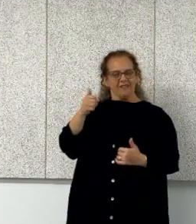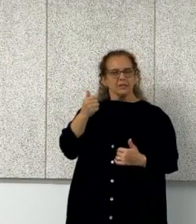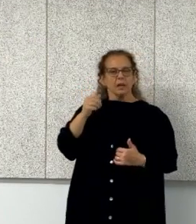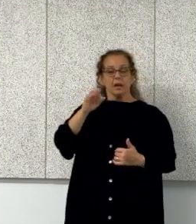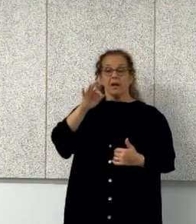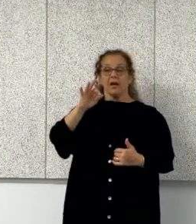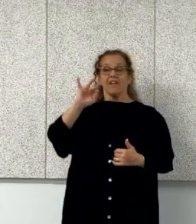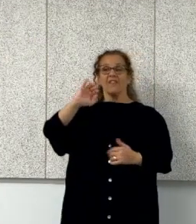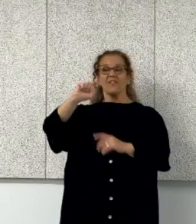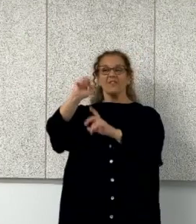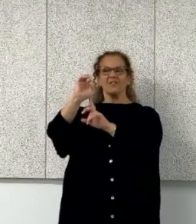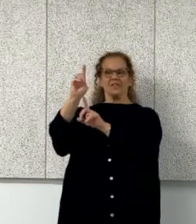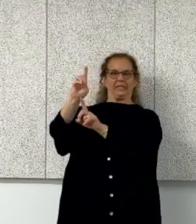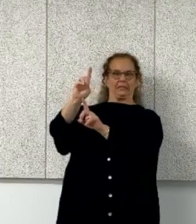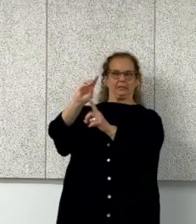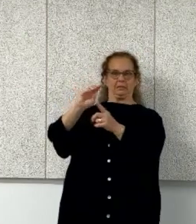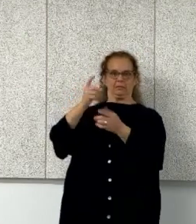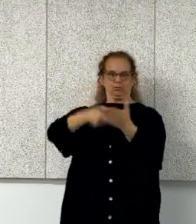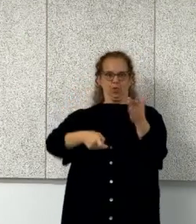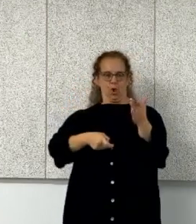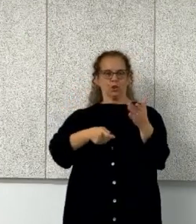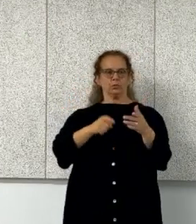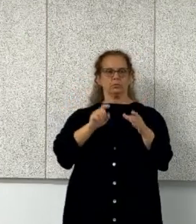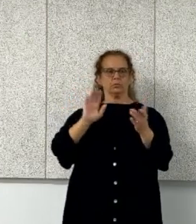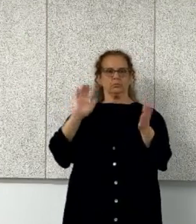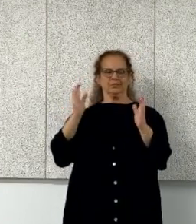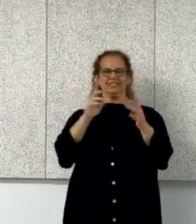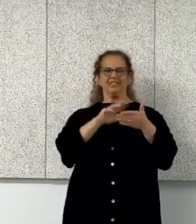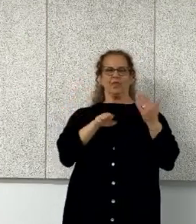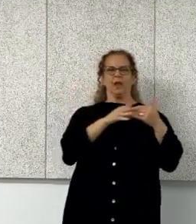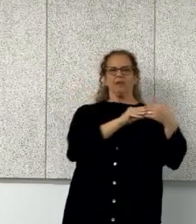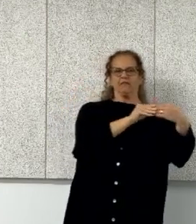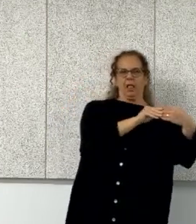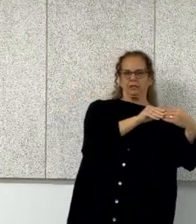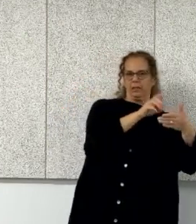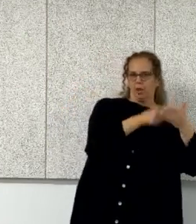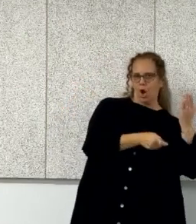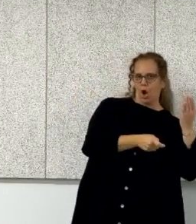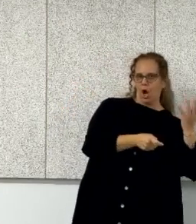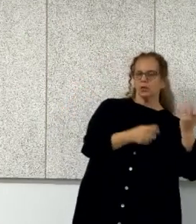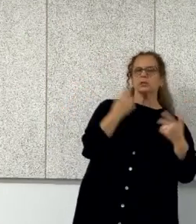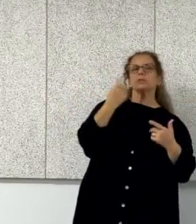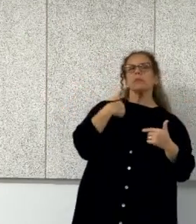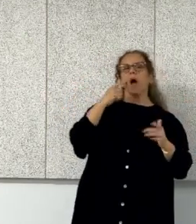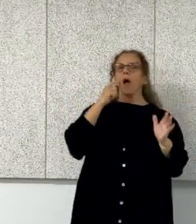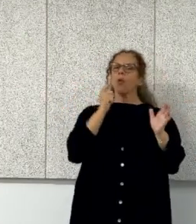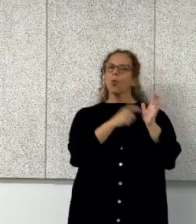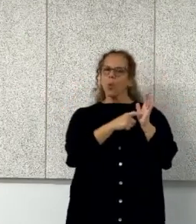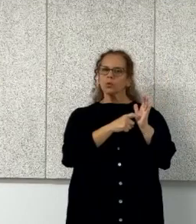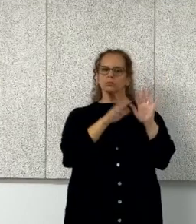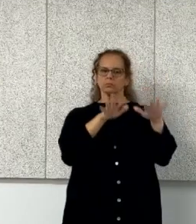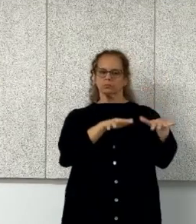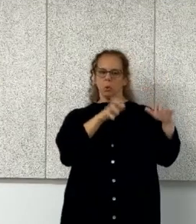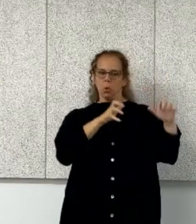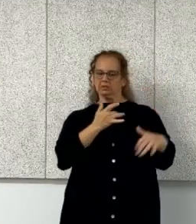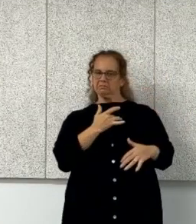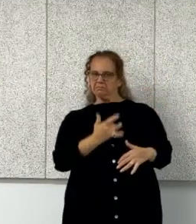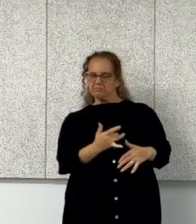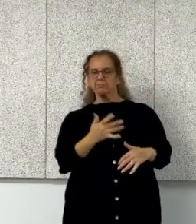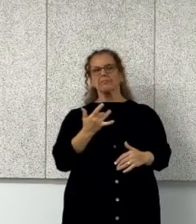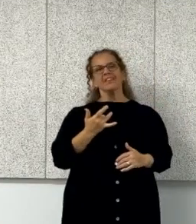flex? I imagine, okay, because I am something that I'm like observing is, you know, just in like audience trends is this feeling